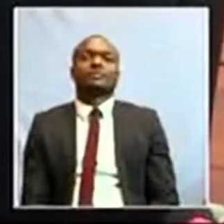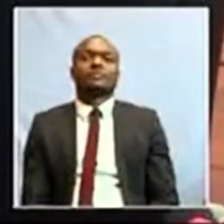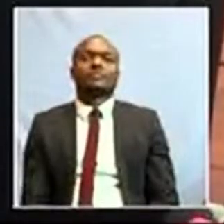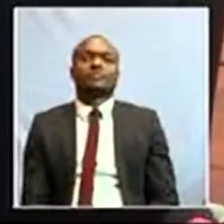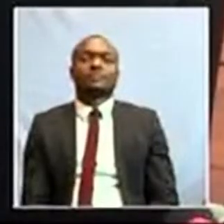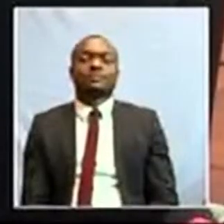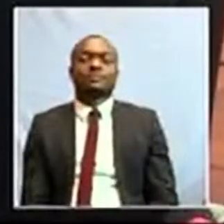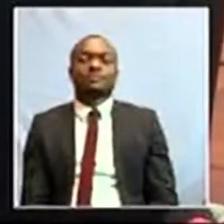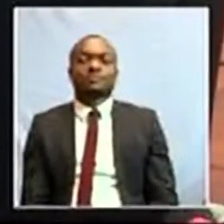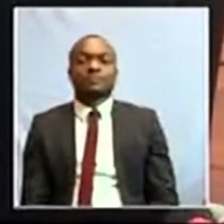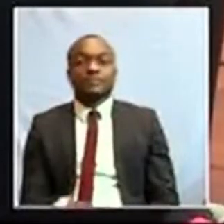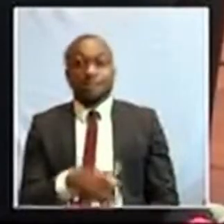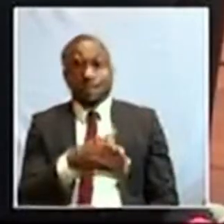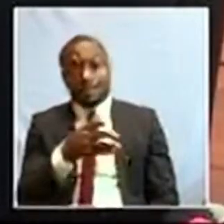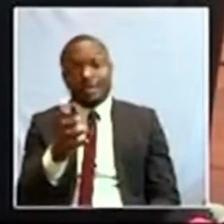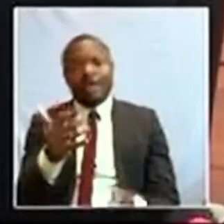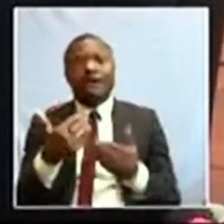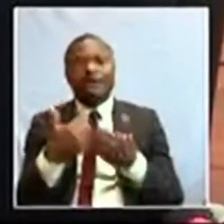where they have,